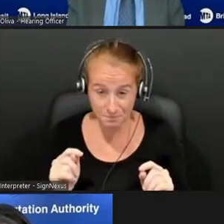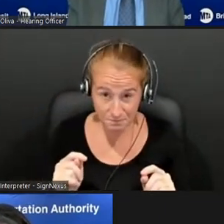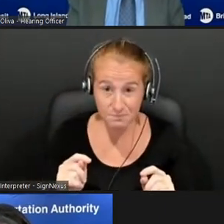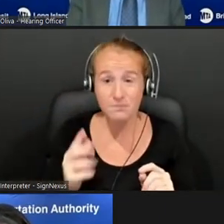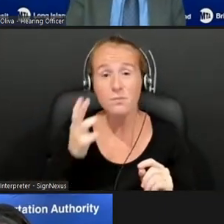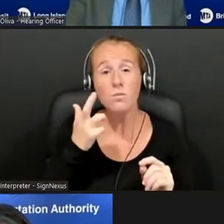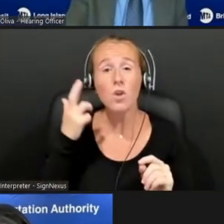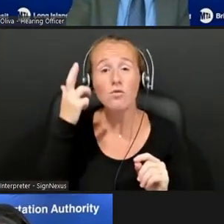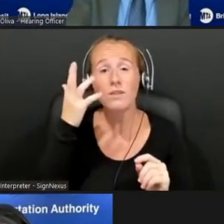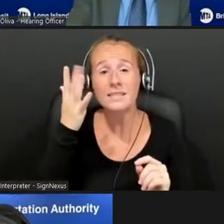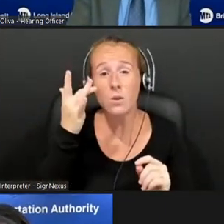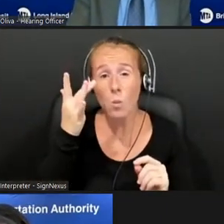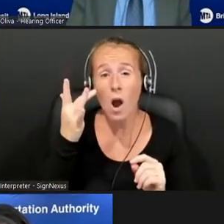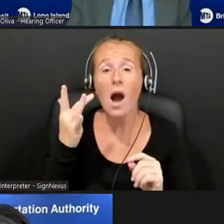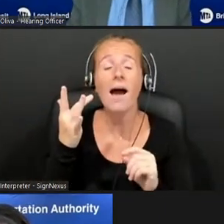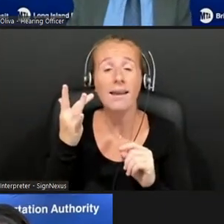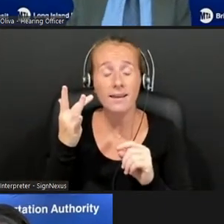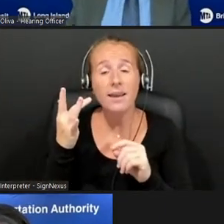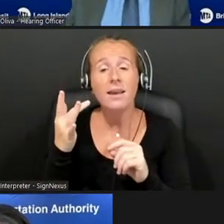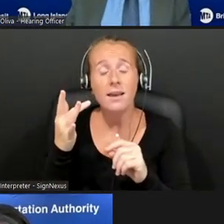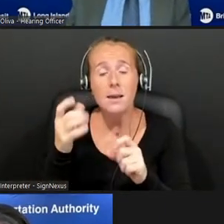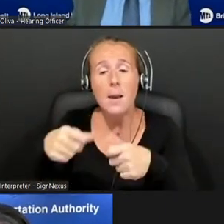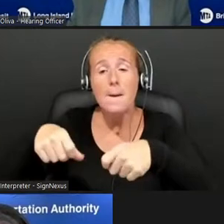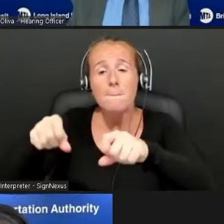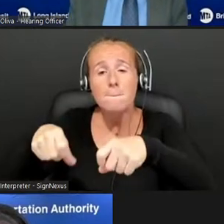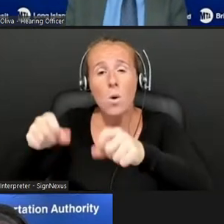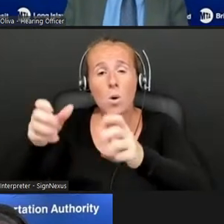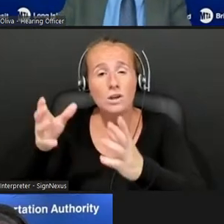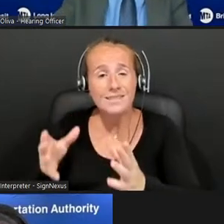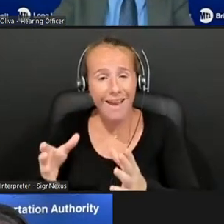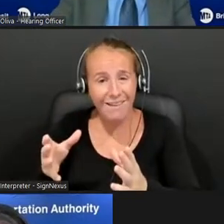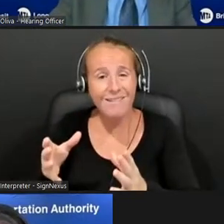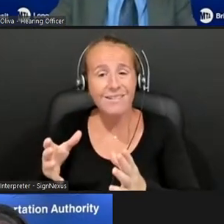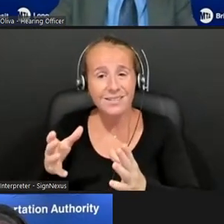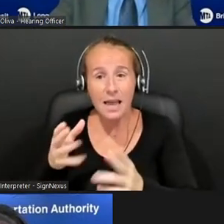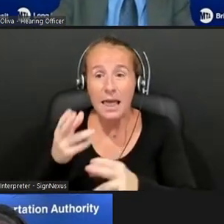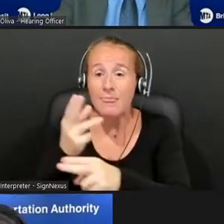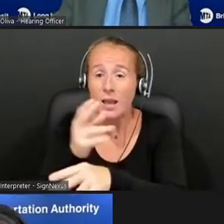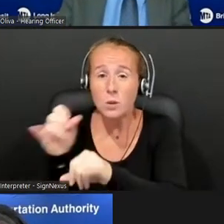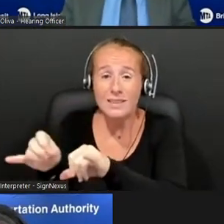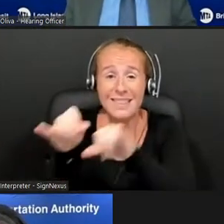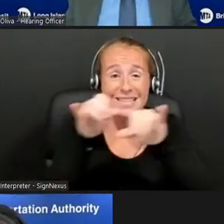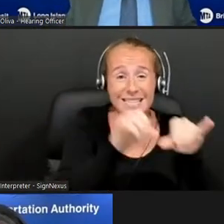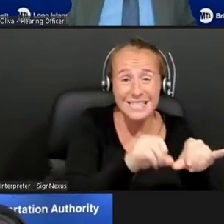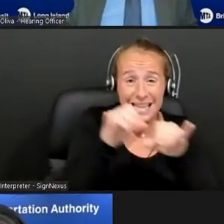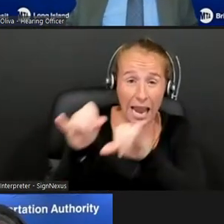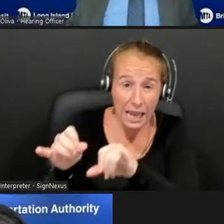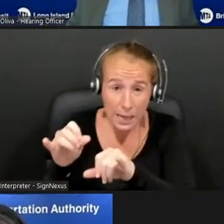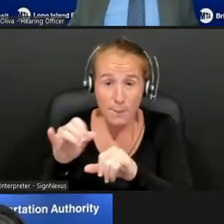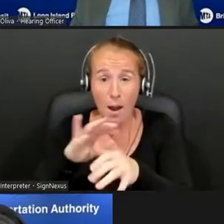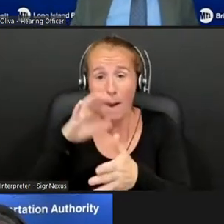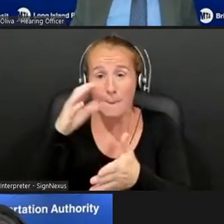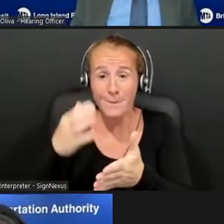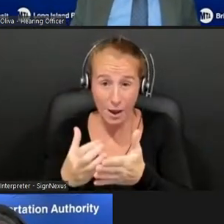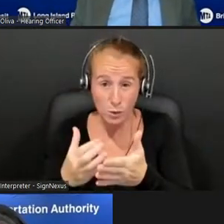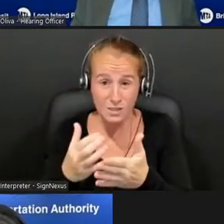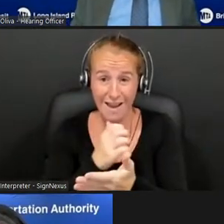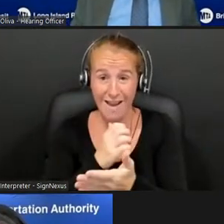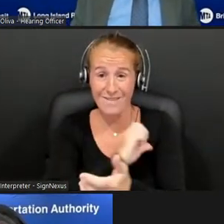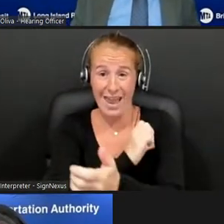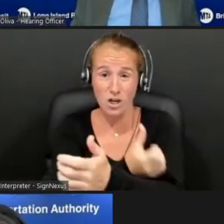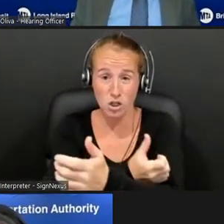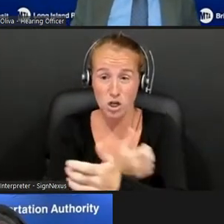study shows that motorcycles utilize the same amount of energy per passenger as public buses